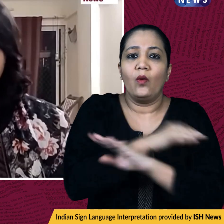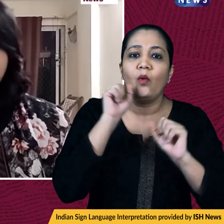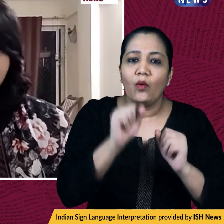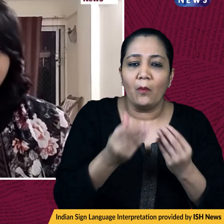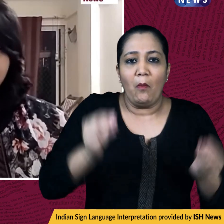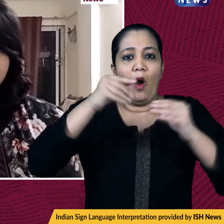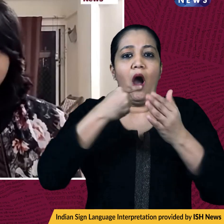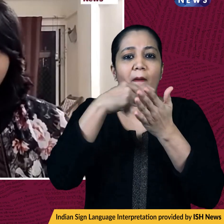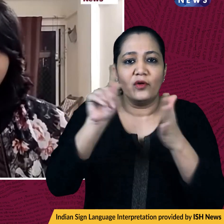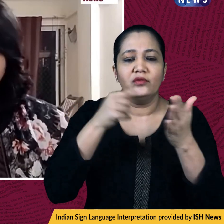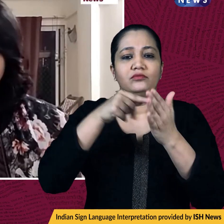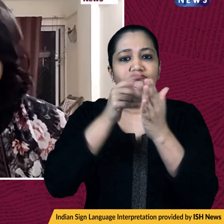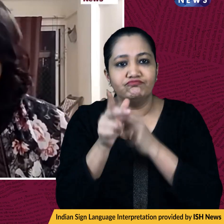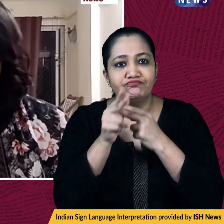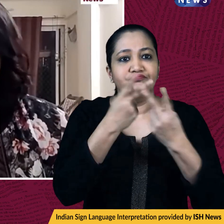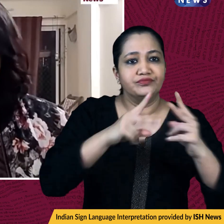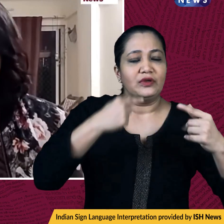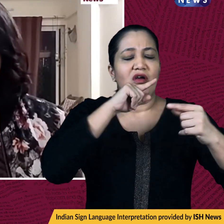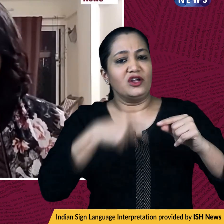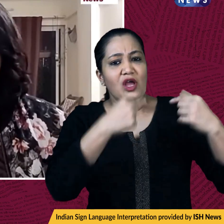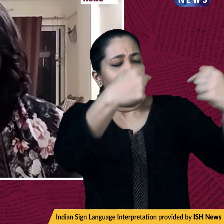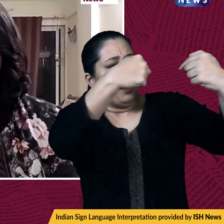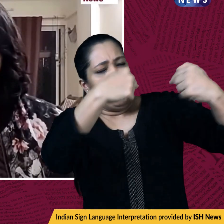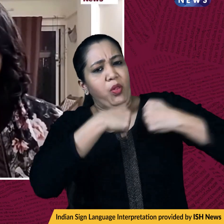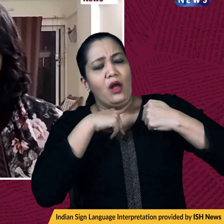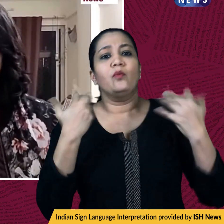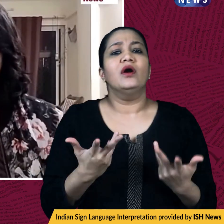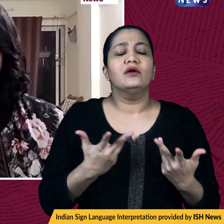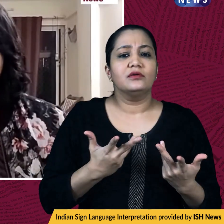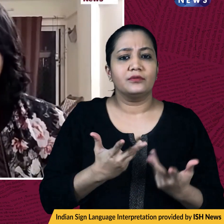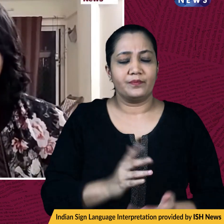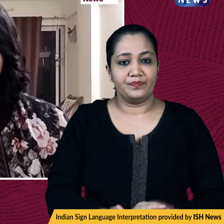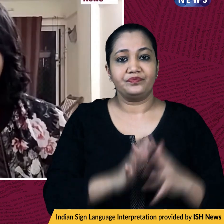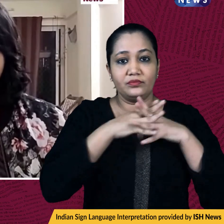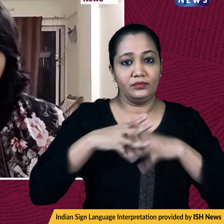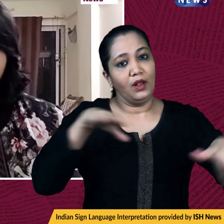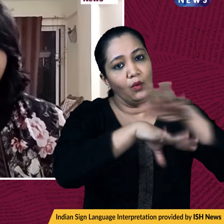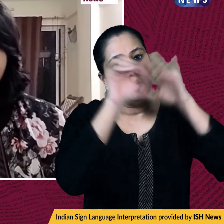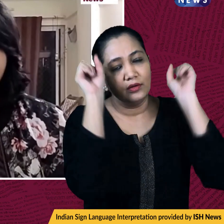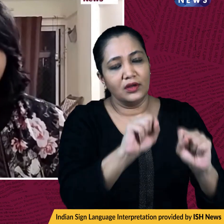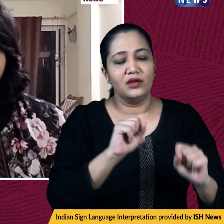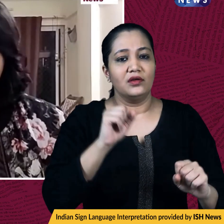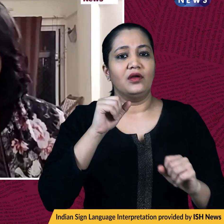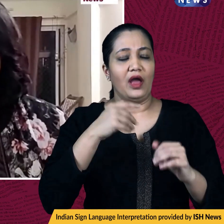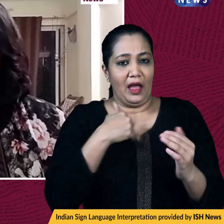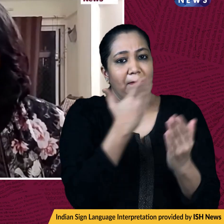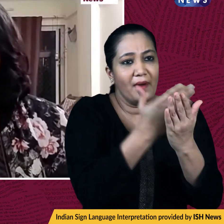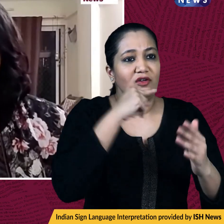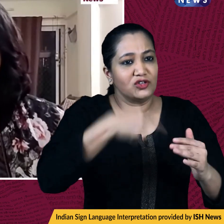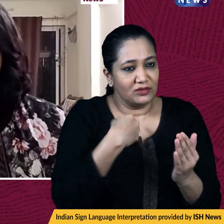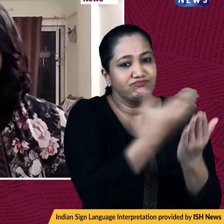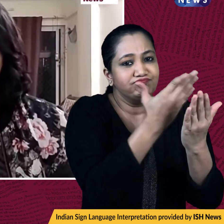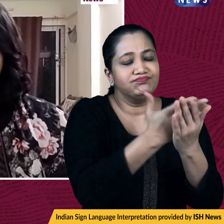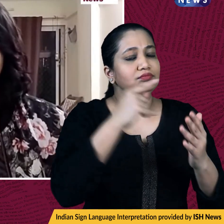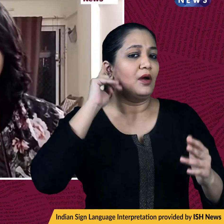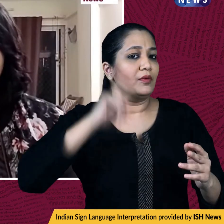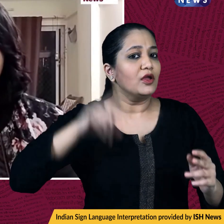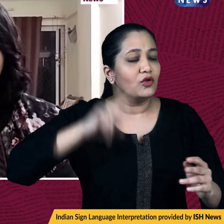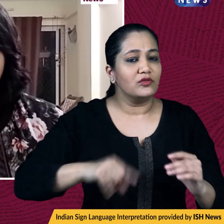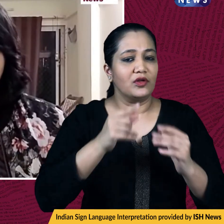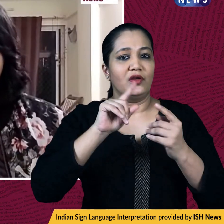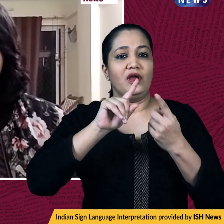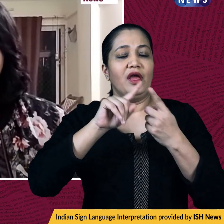buy gold, diamond, crypto, but that will not have the value authorization by government," end quote.